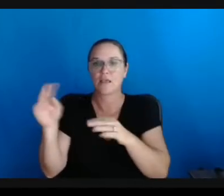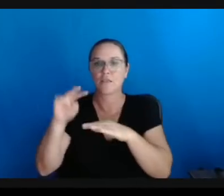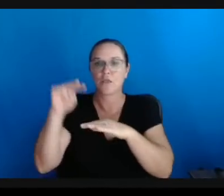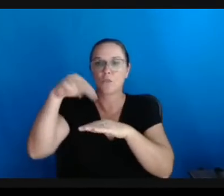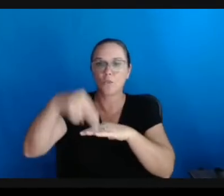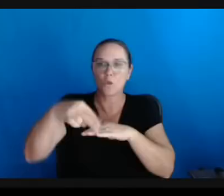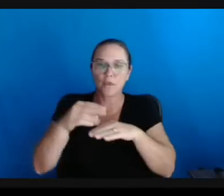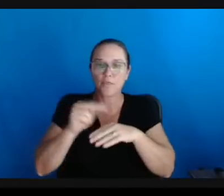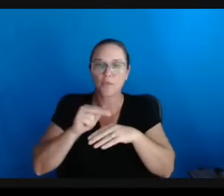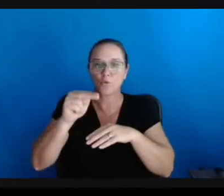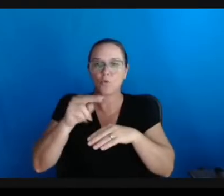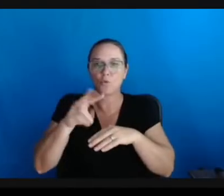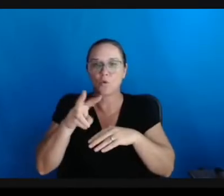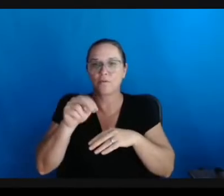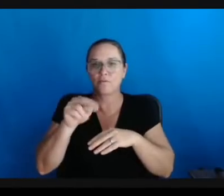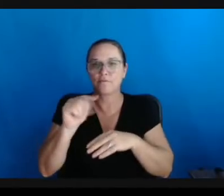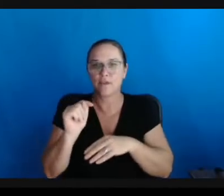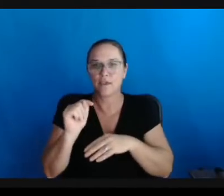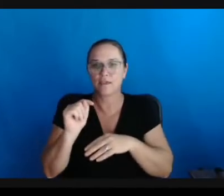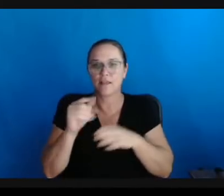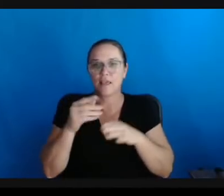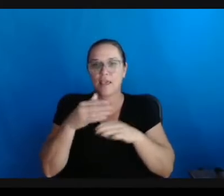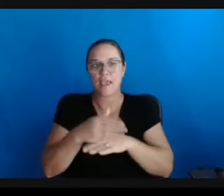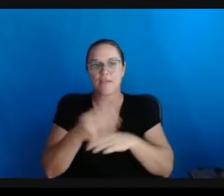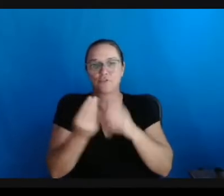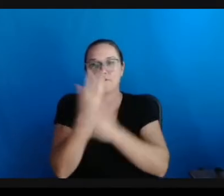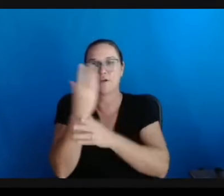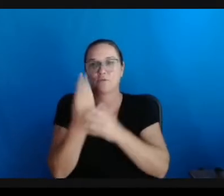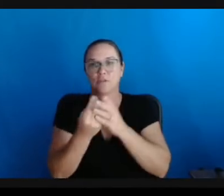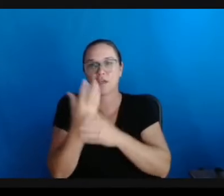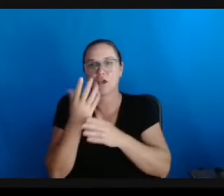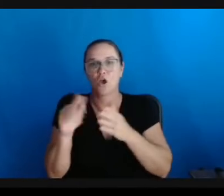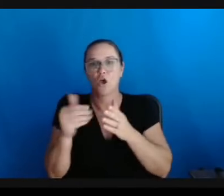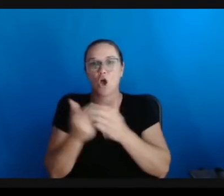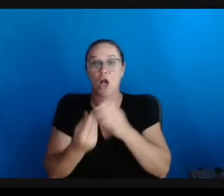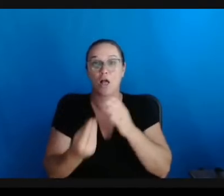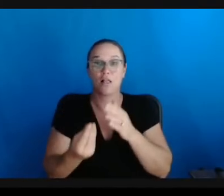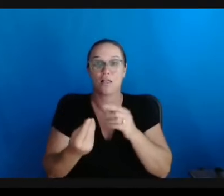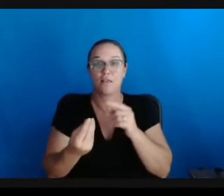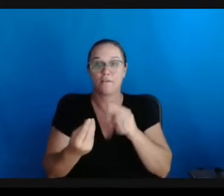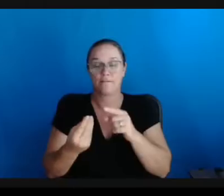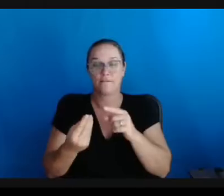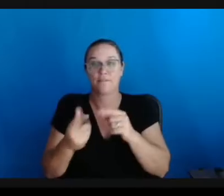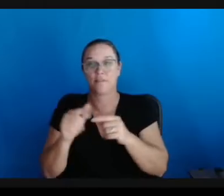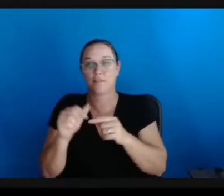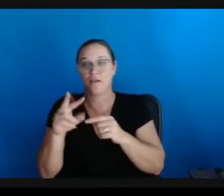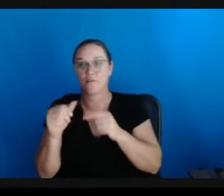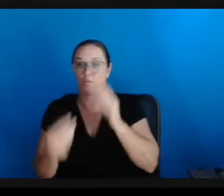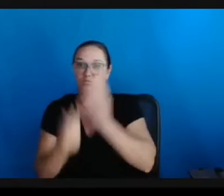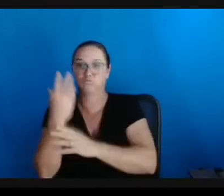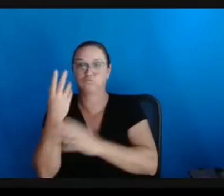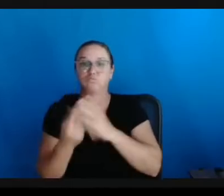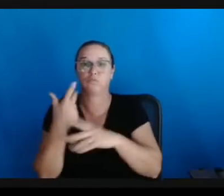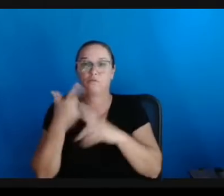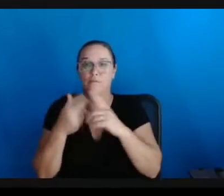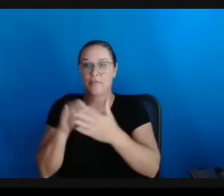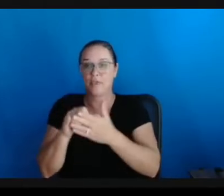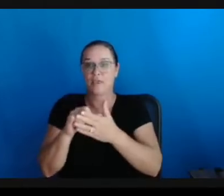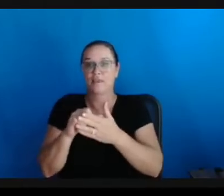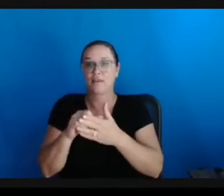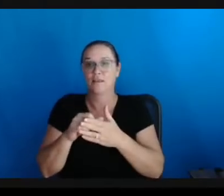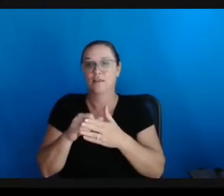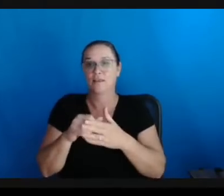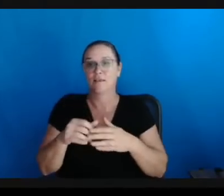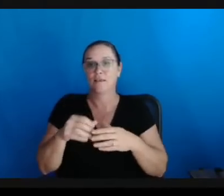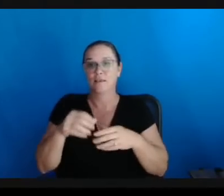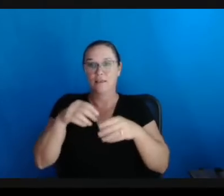here, following the end of the fountain. So that's where that lava was shooting out of, was that hole. The inner hole inside of